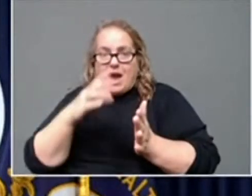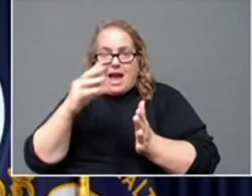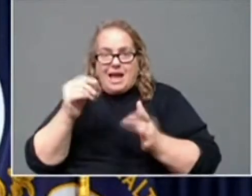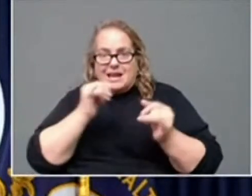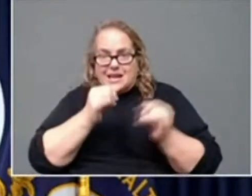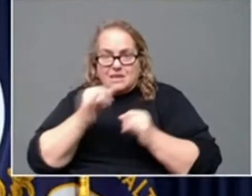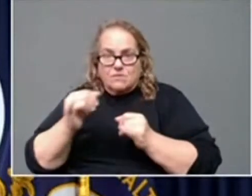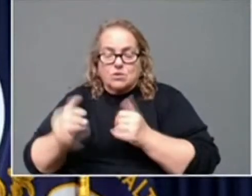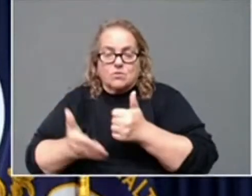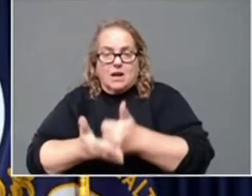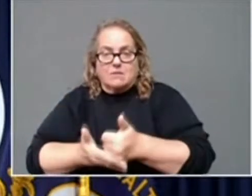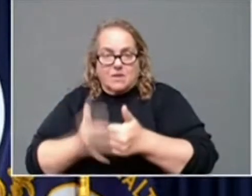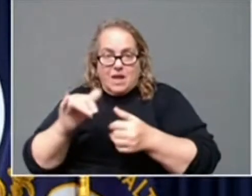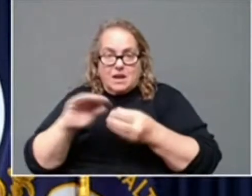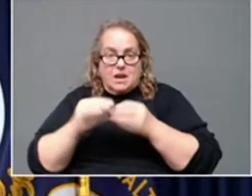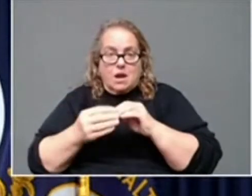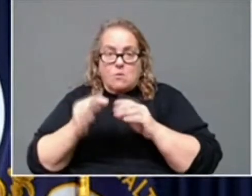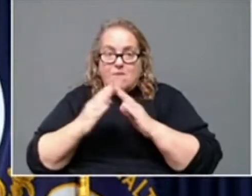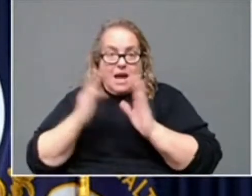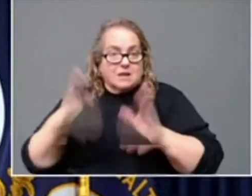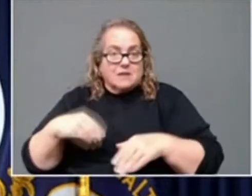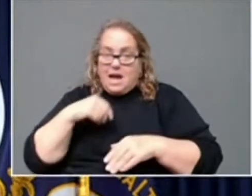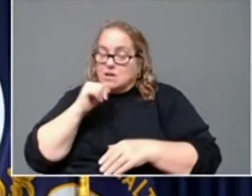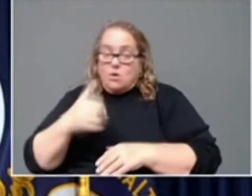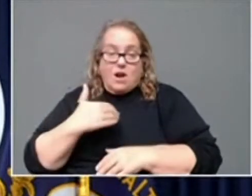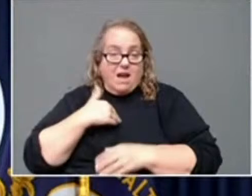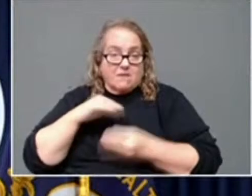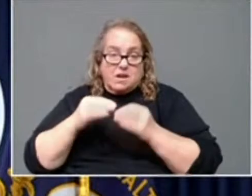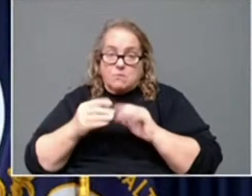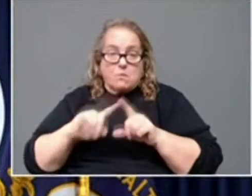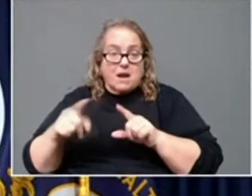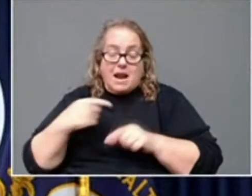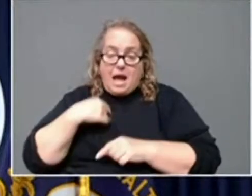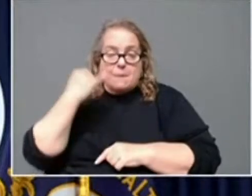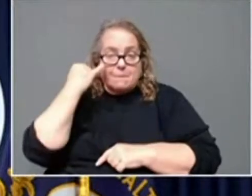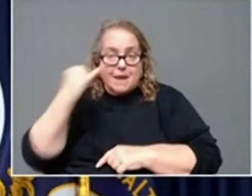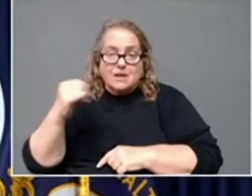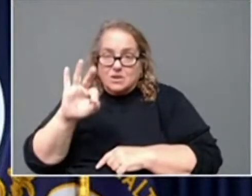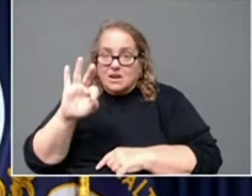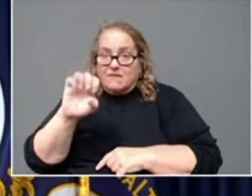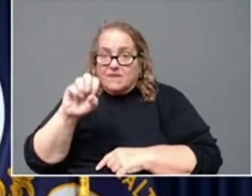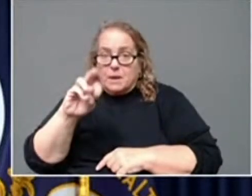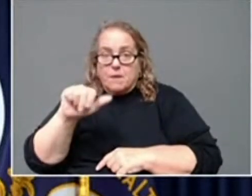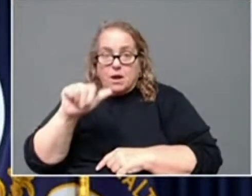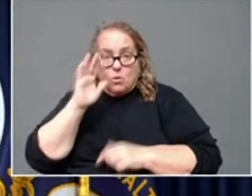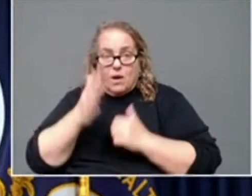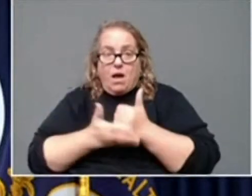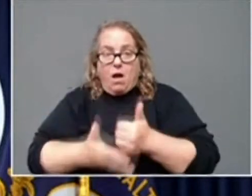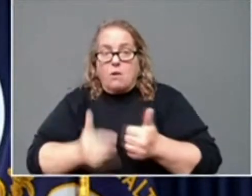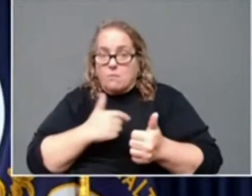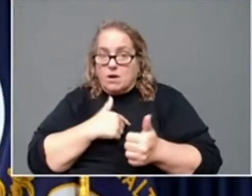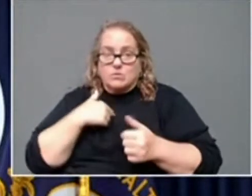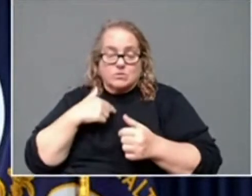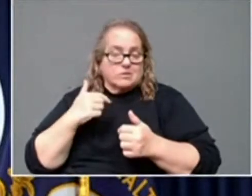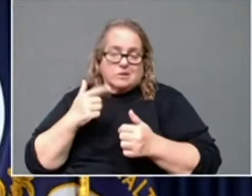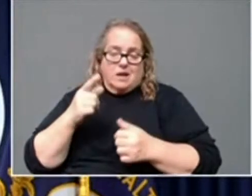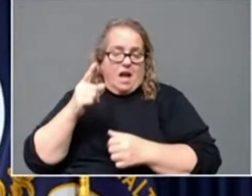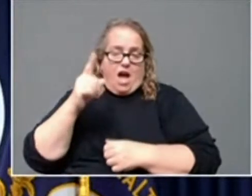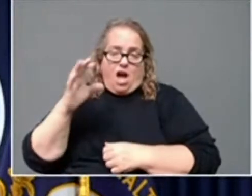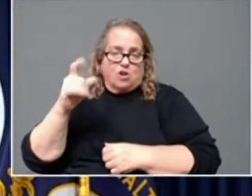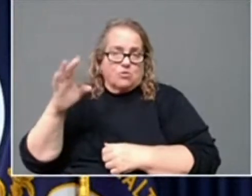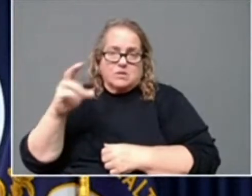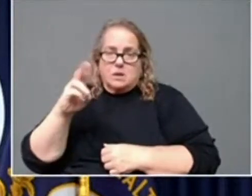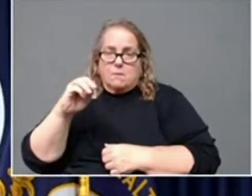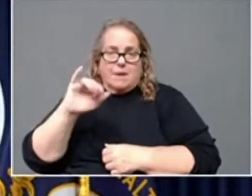I don't have a number, but I imagine FEMA will be helping us to the tune of hundreds of millions of dollars because